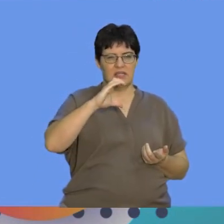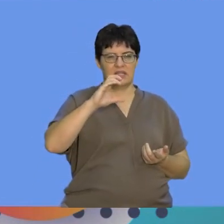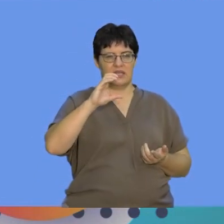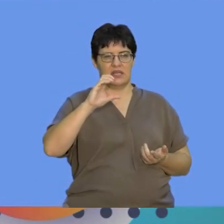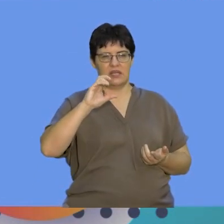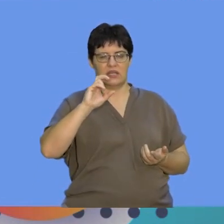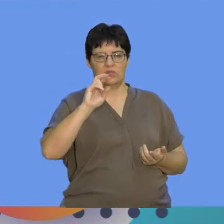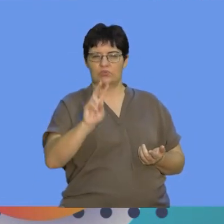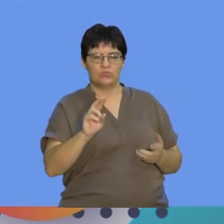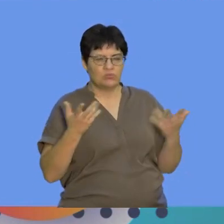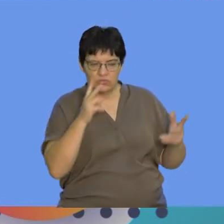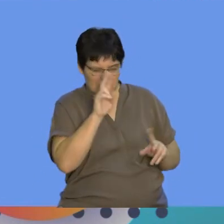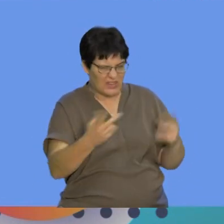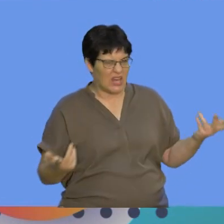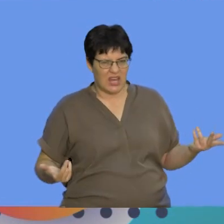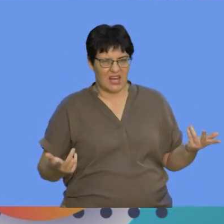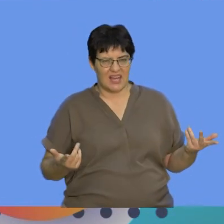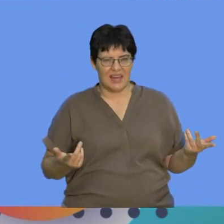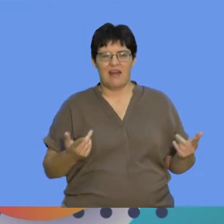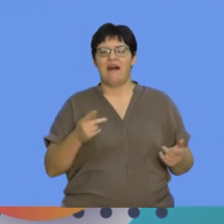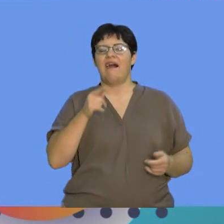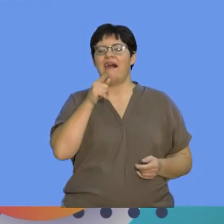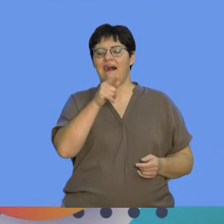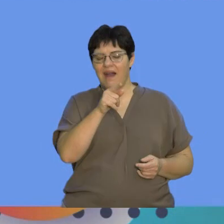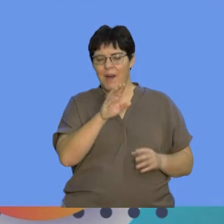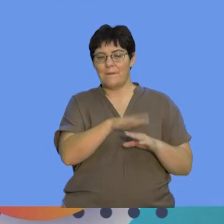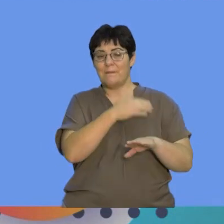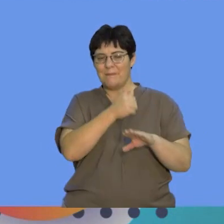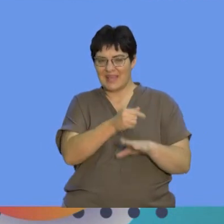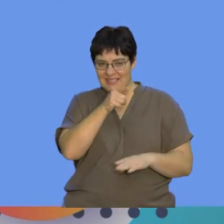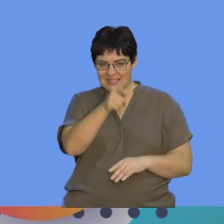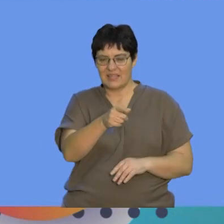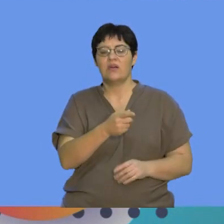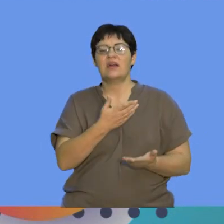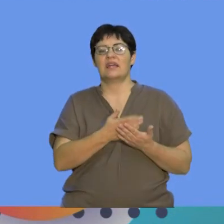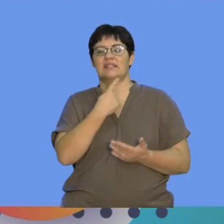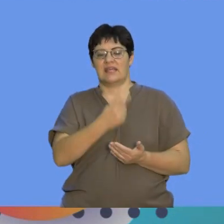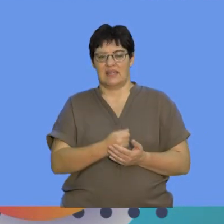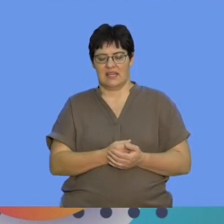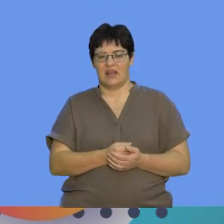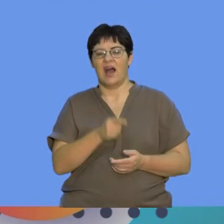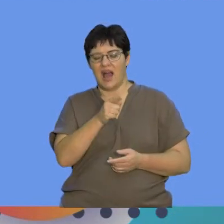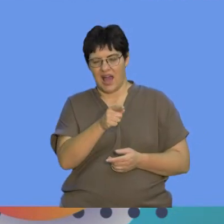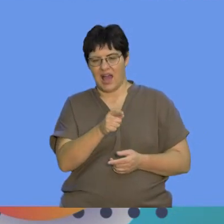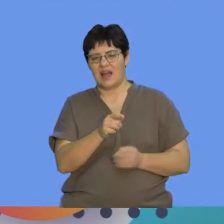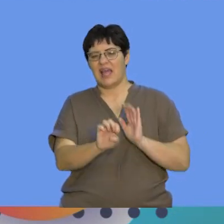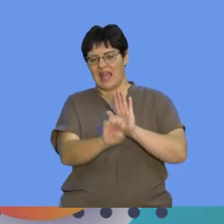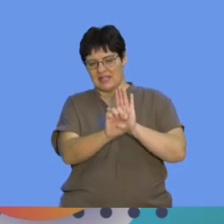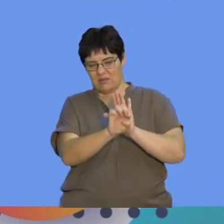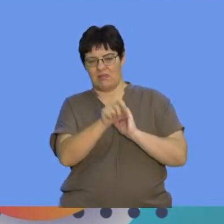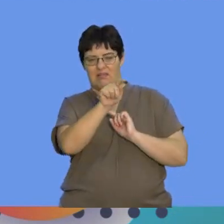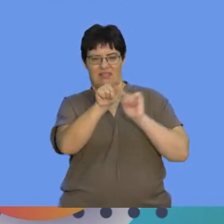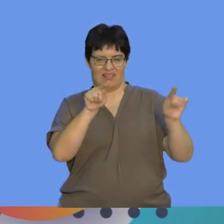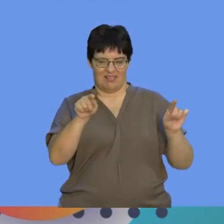those properties, we can actually say that, yes, indeed, air is a typical example of a homogeneous mixture.